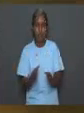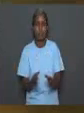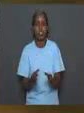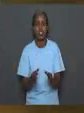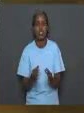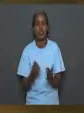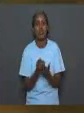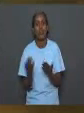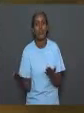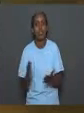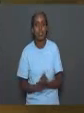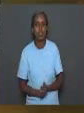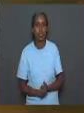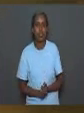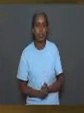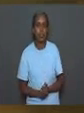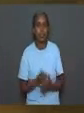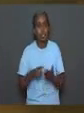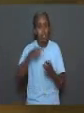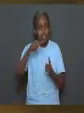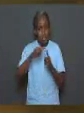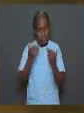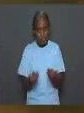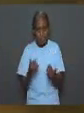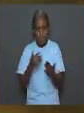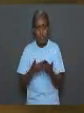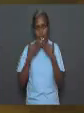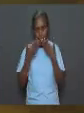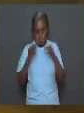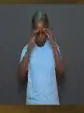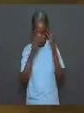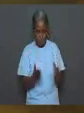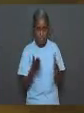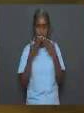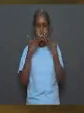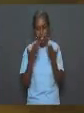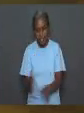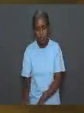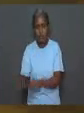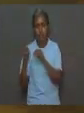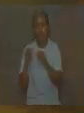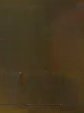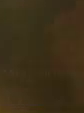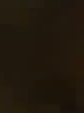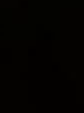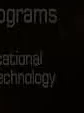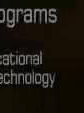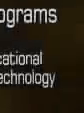of events. Until then, thank you, teacher. Thank you, students.